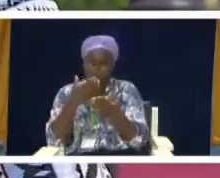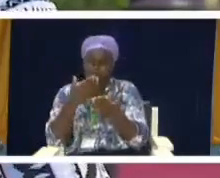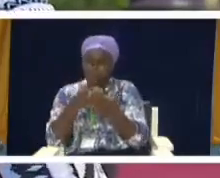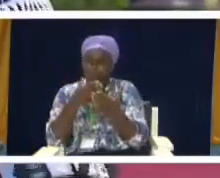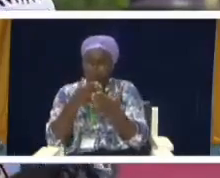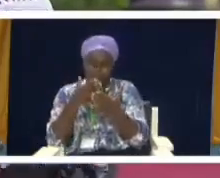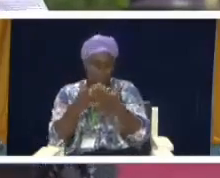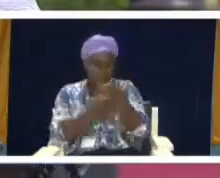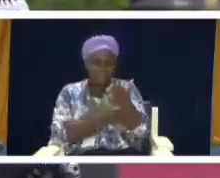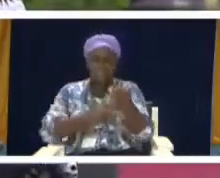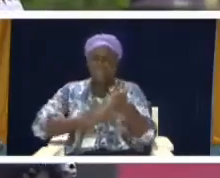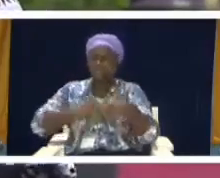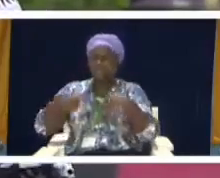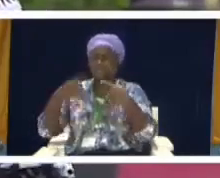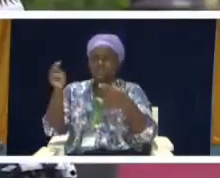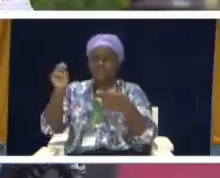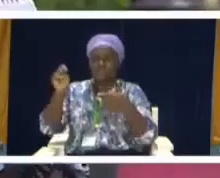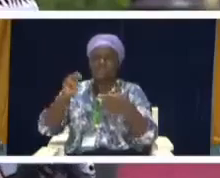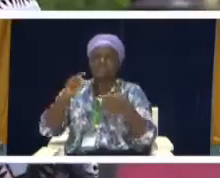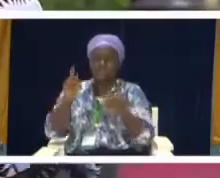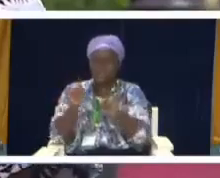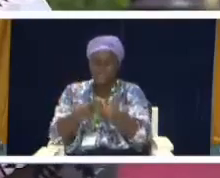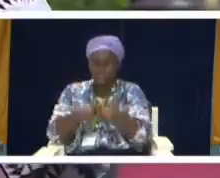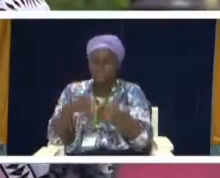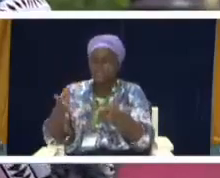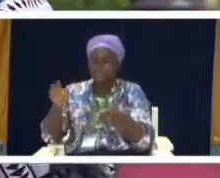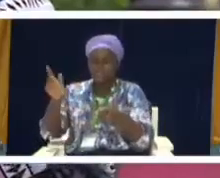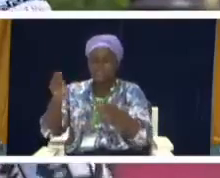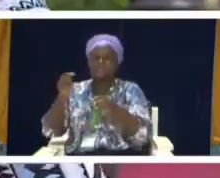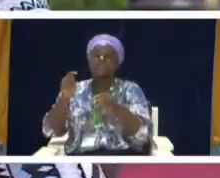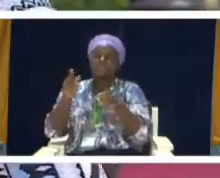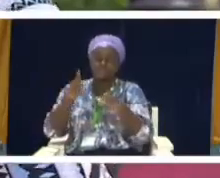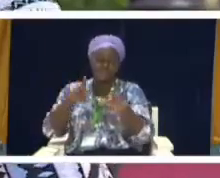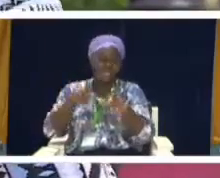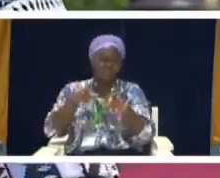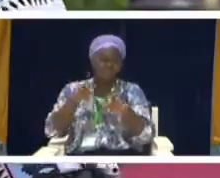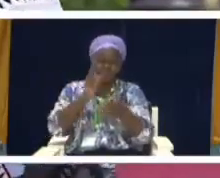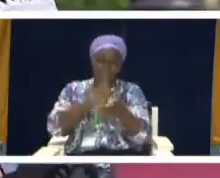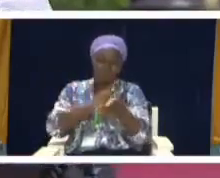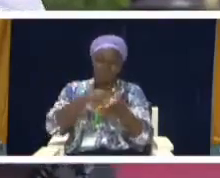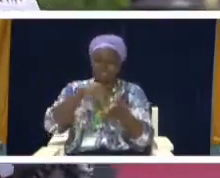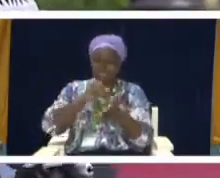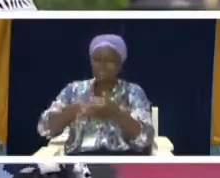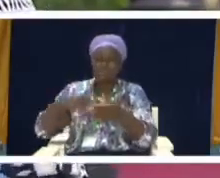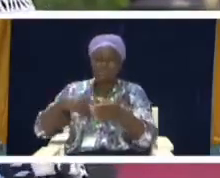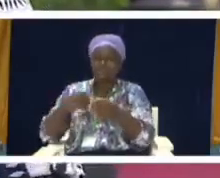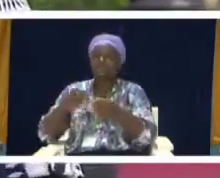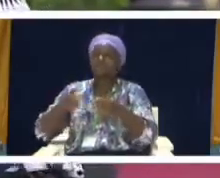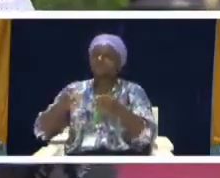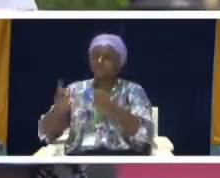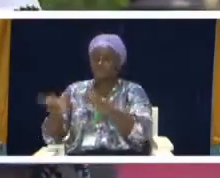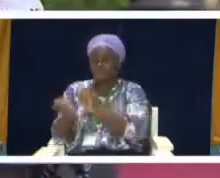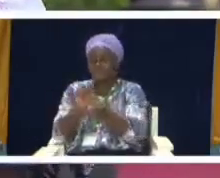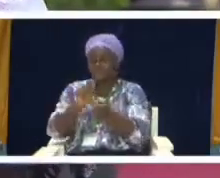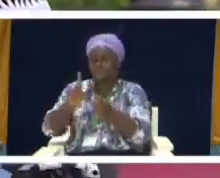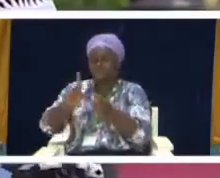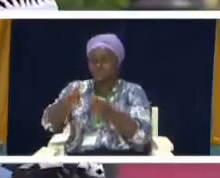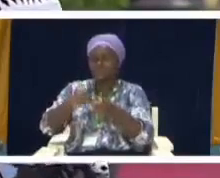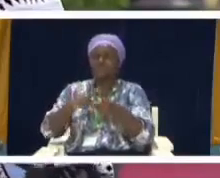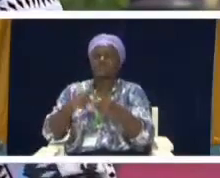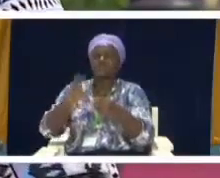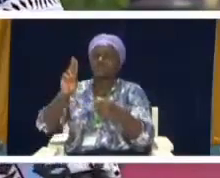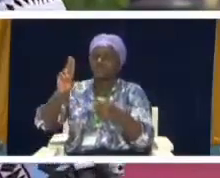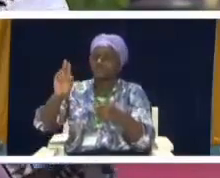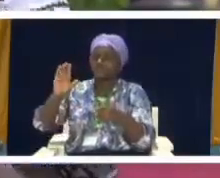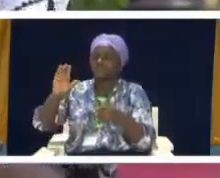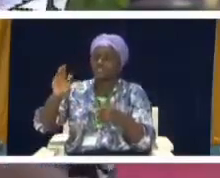thing happened. So the doctor said, now we are going to refer you to UCH. We got to UCH, I was placed on